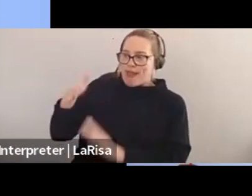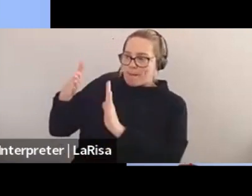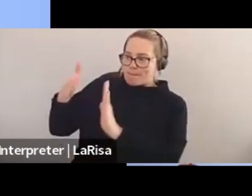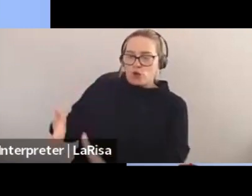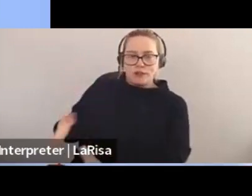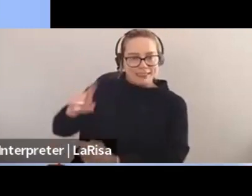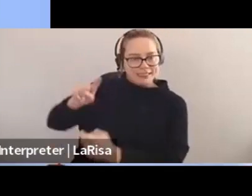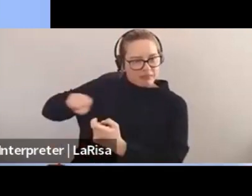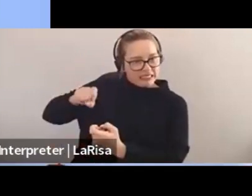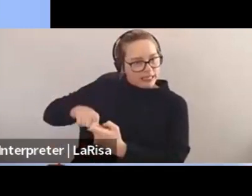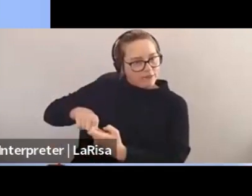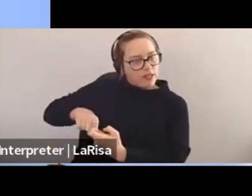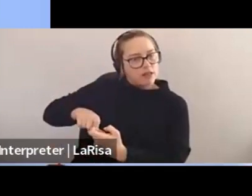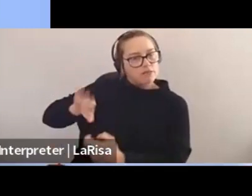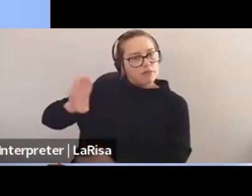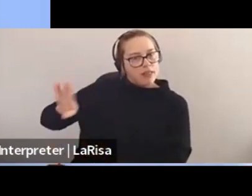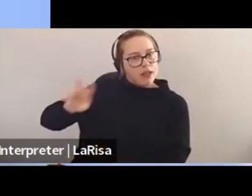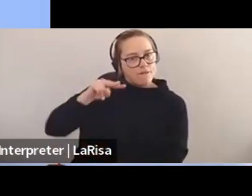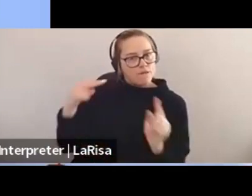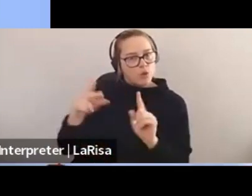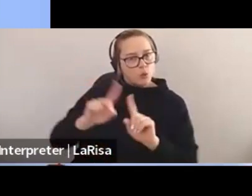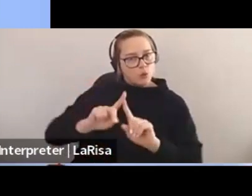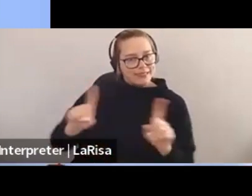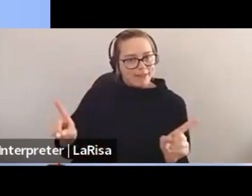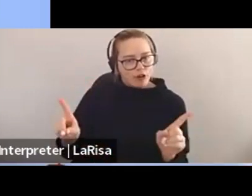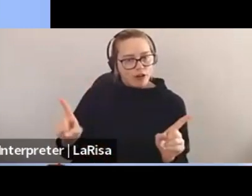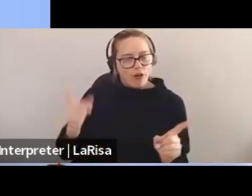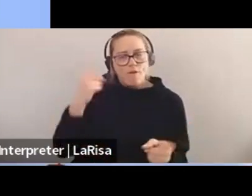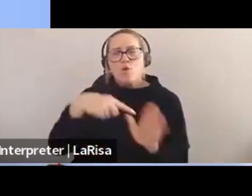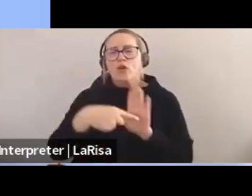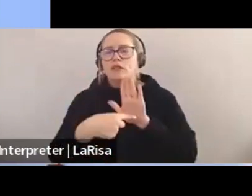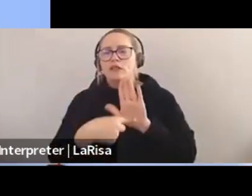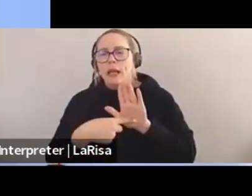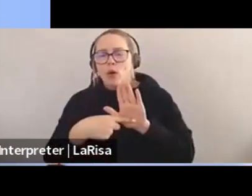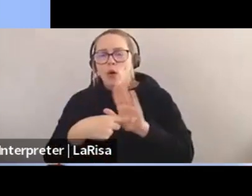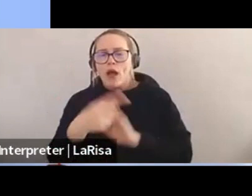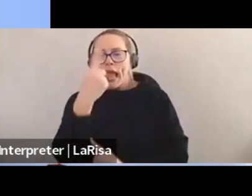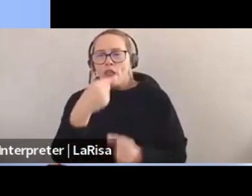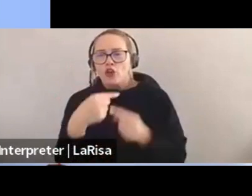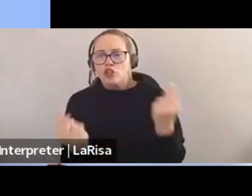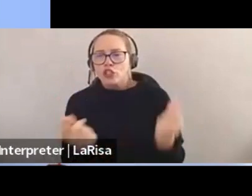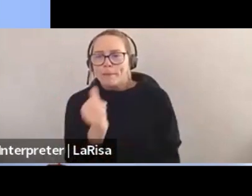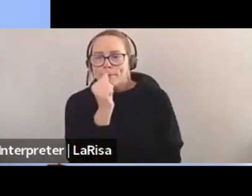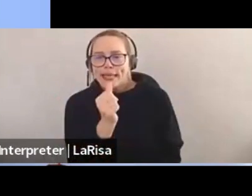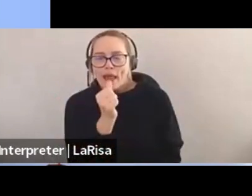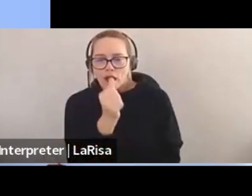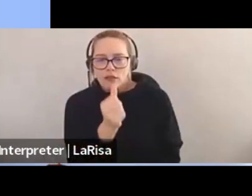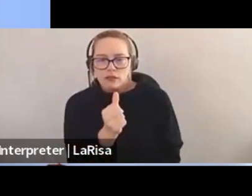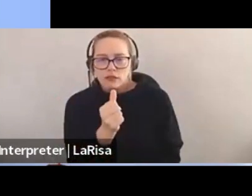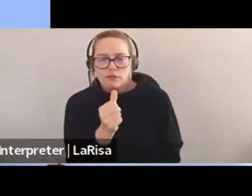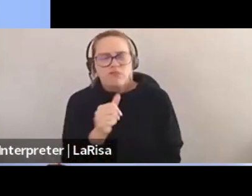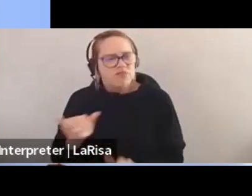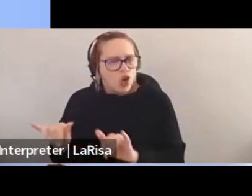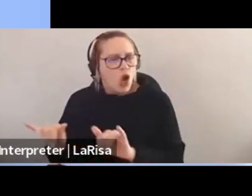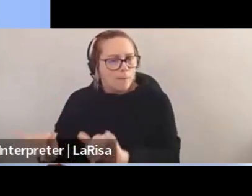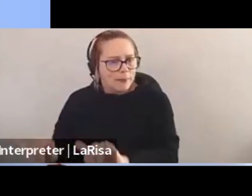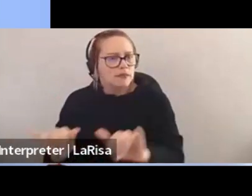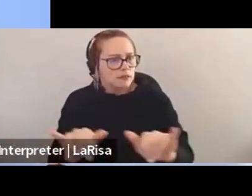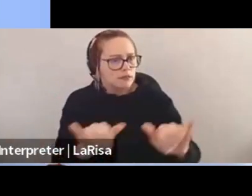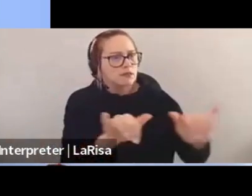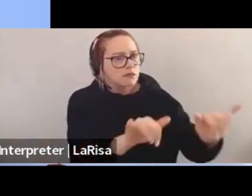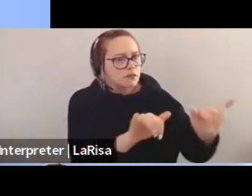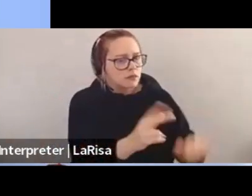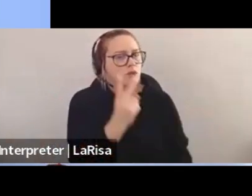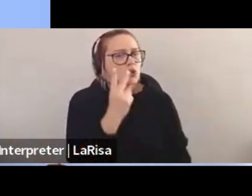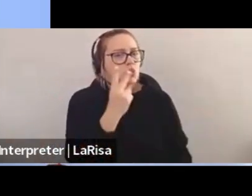resources that impacts for that particular person. So for example, let's think of peanut allergies,